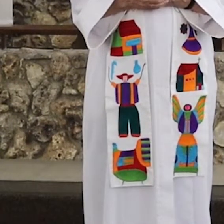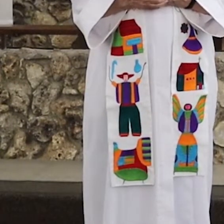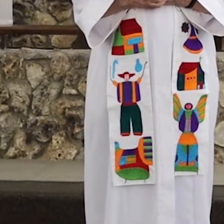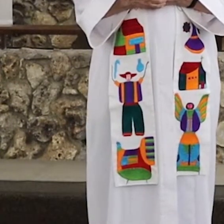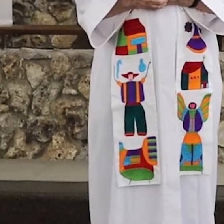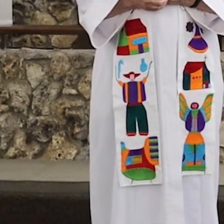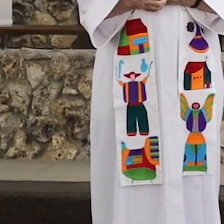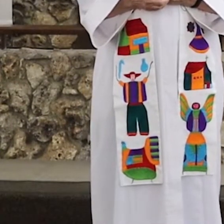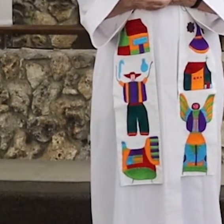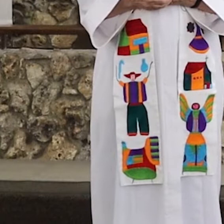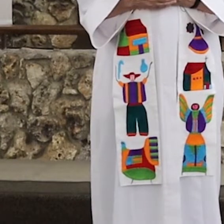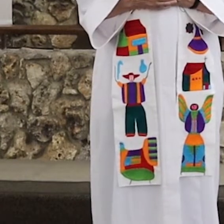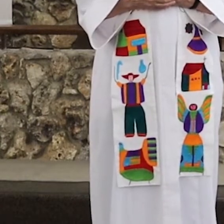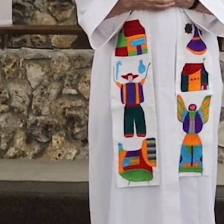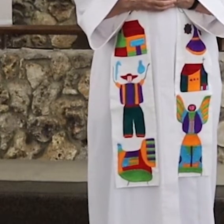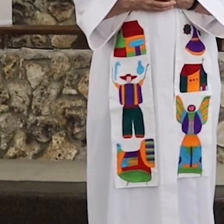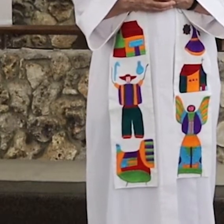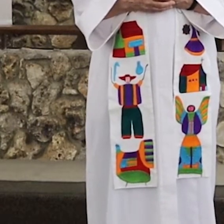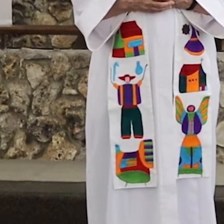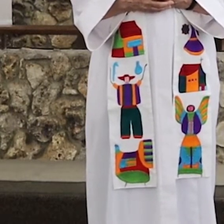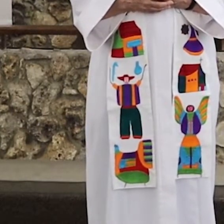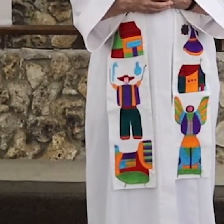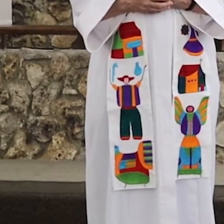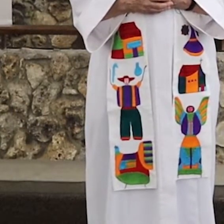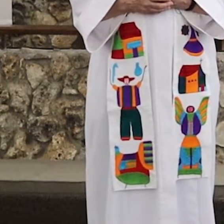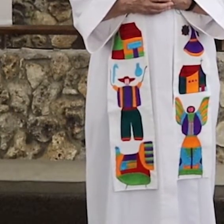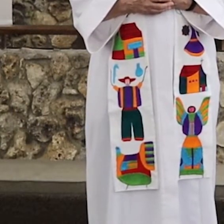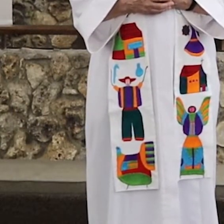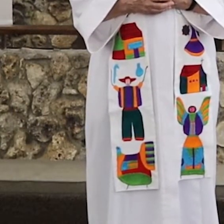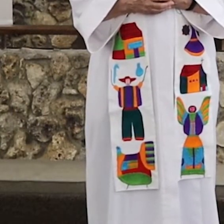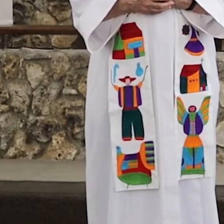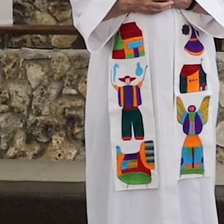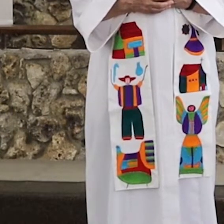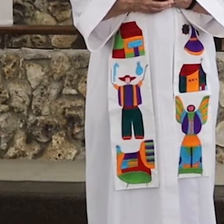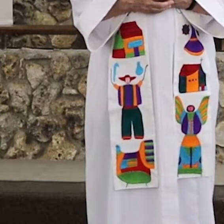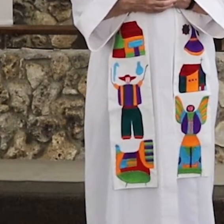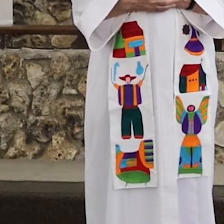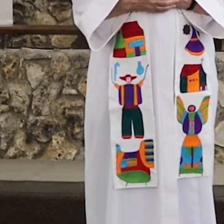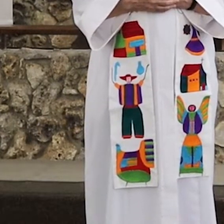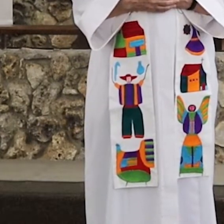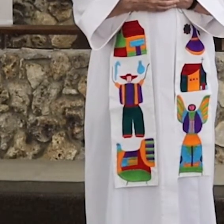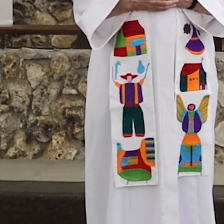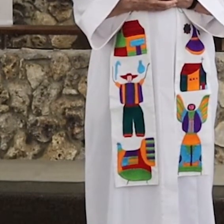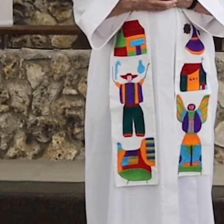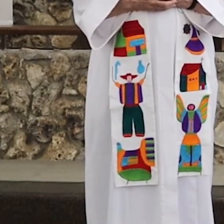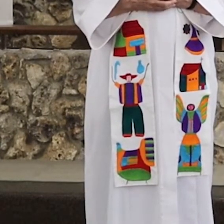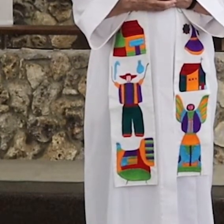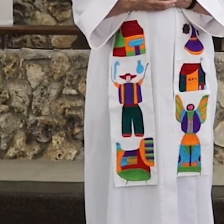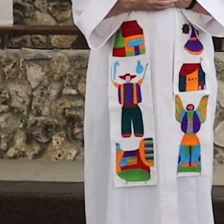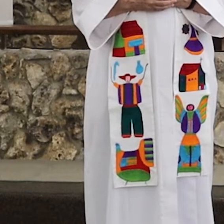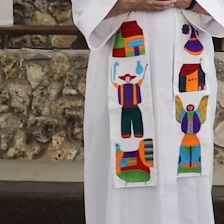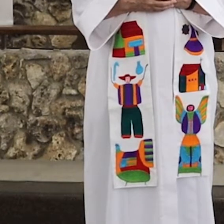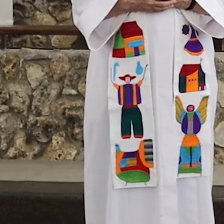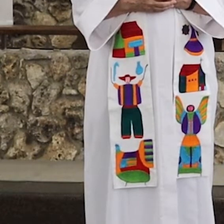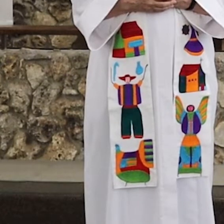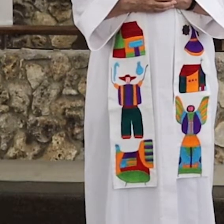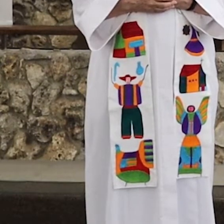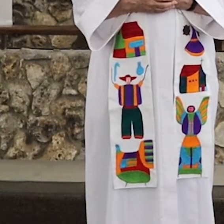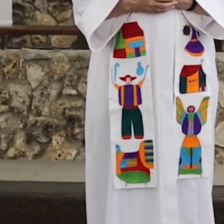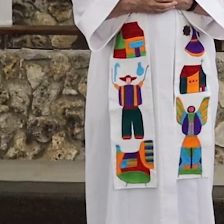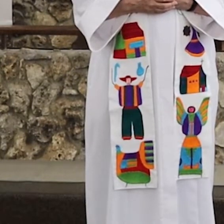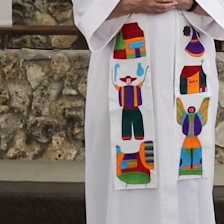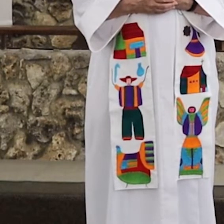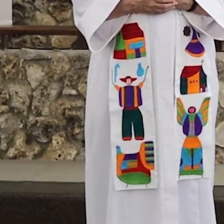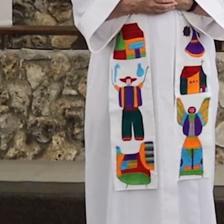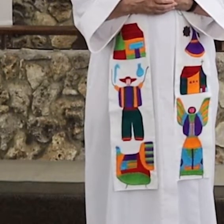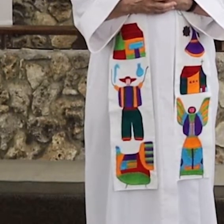one who delivered us from evil, invite us to dwell in the house of the Lord forever.